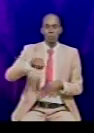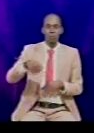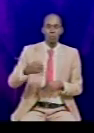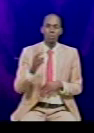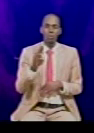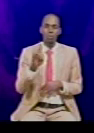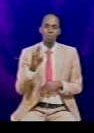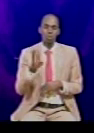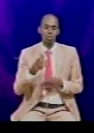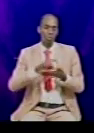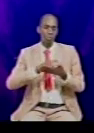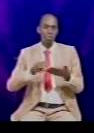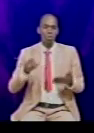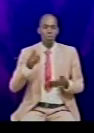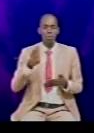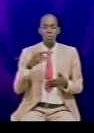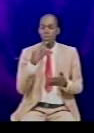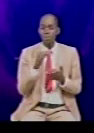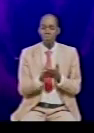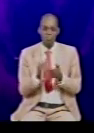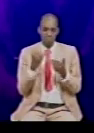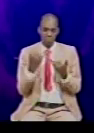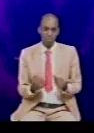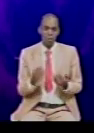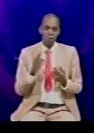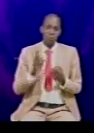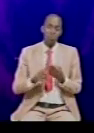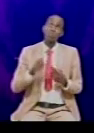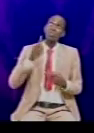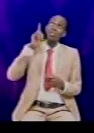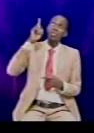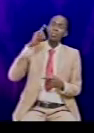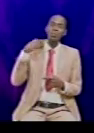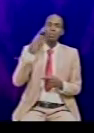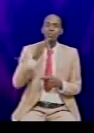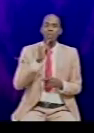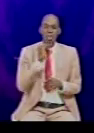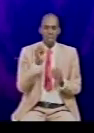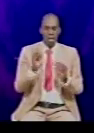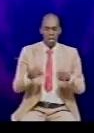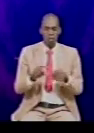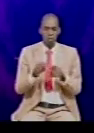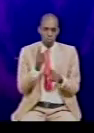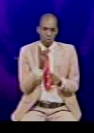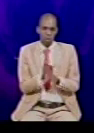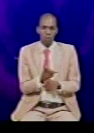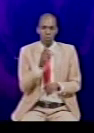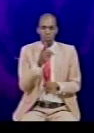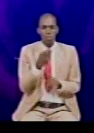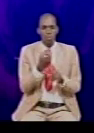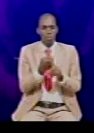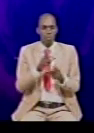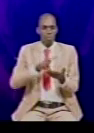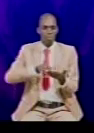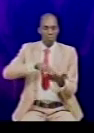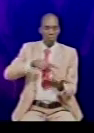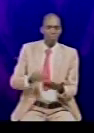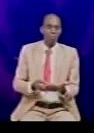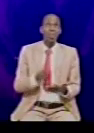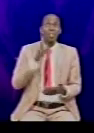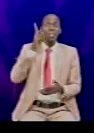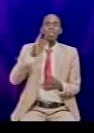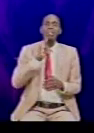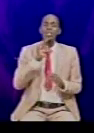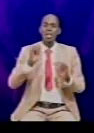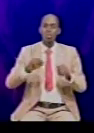that now unto him that is able to keep you from falling. God is able to keep